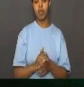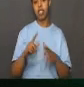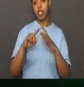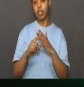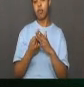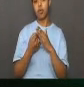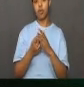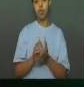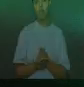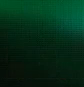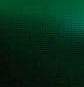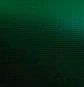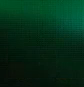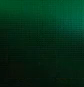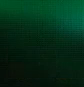Begin.